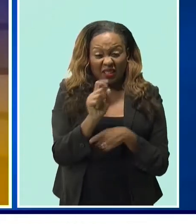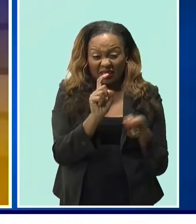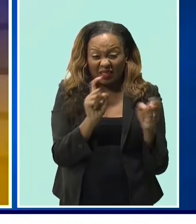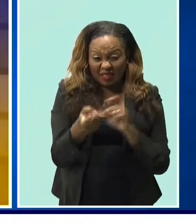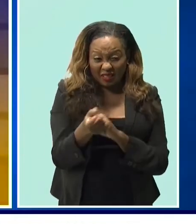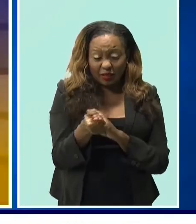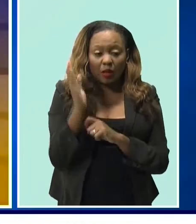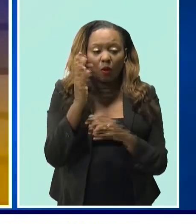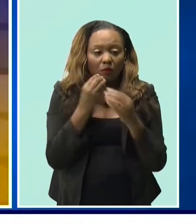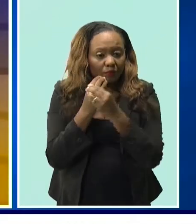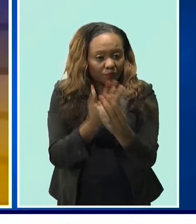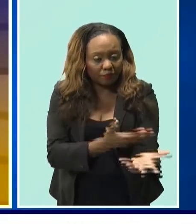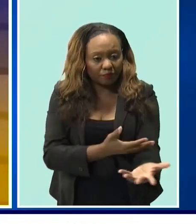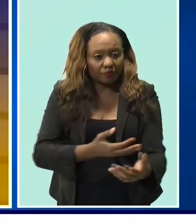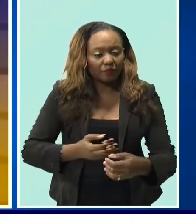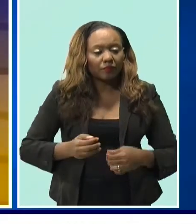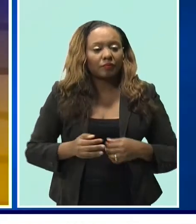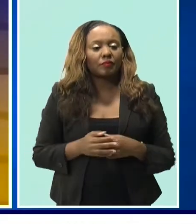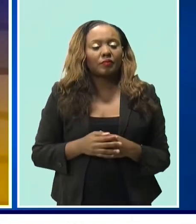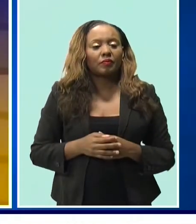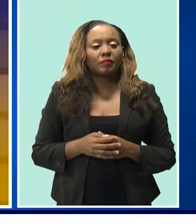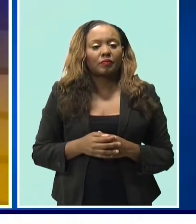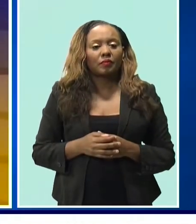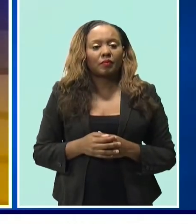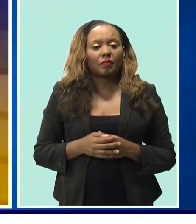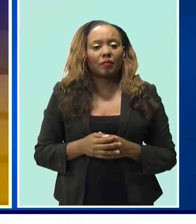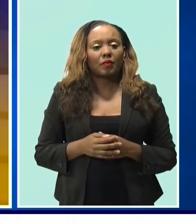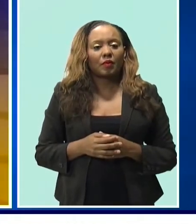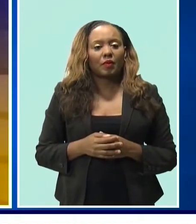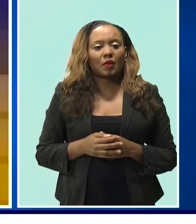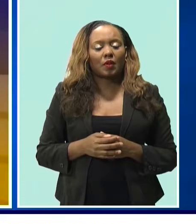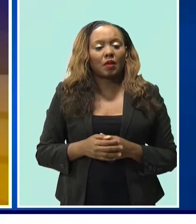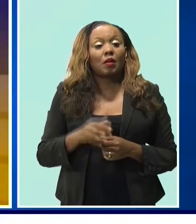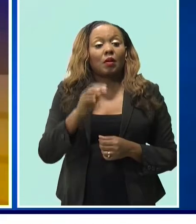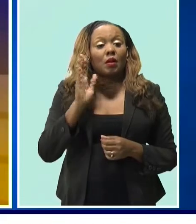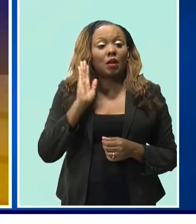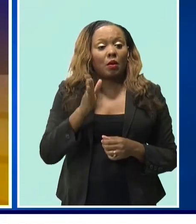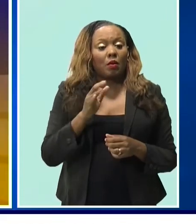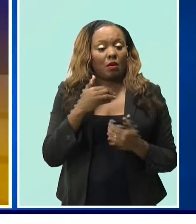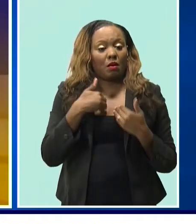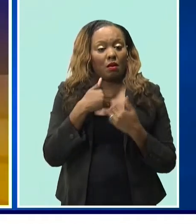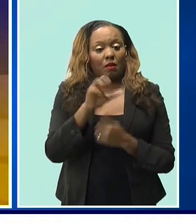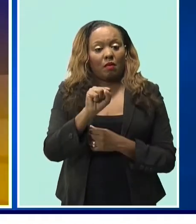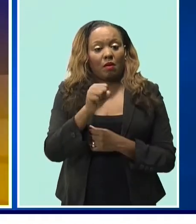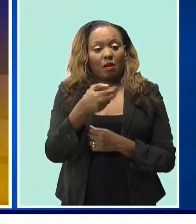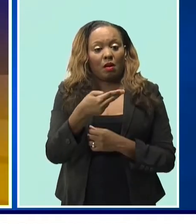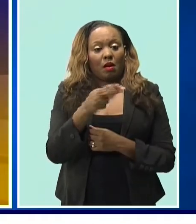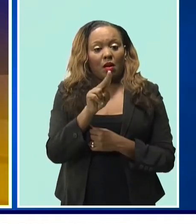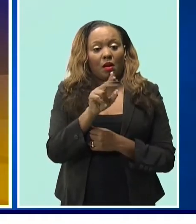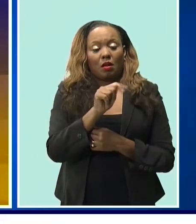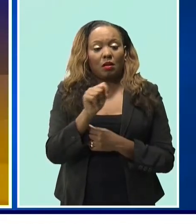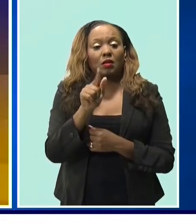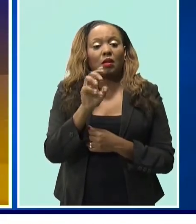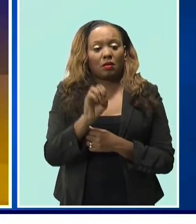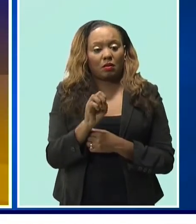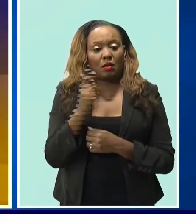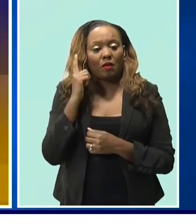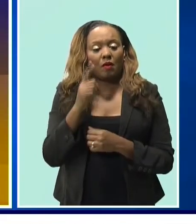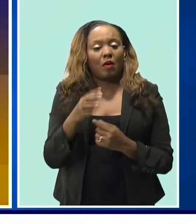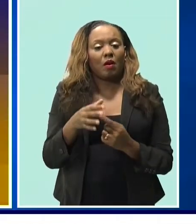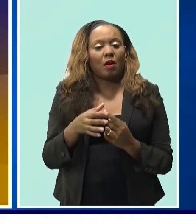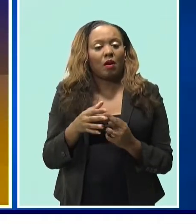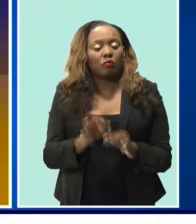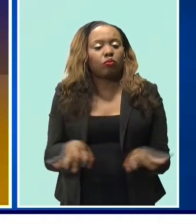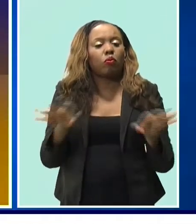notify the public. As it stands now, we will do the shuttling for essential services, and we will continue to run services across